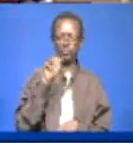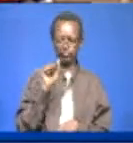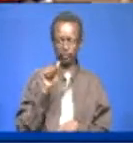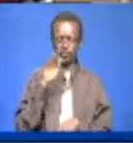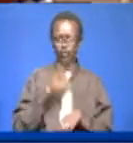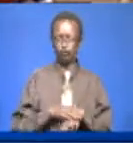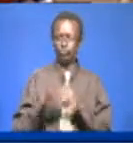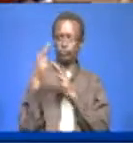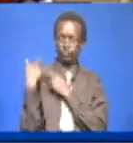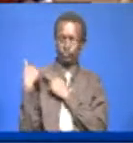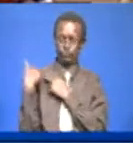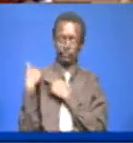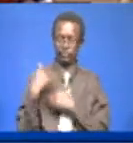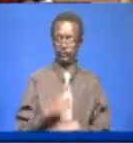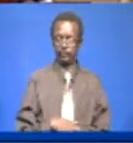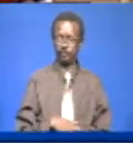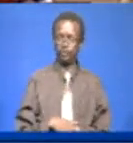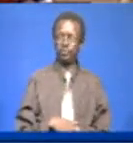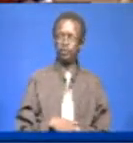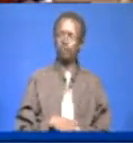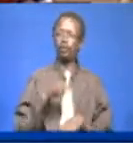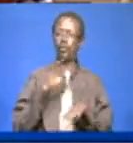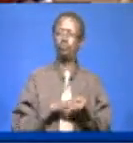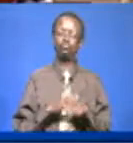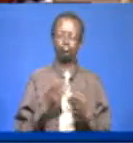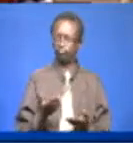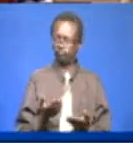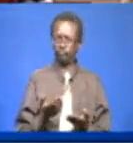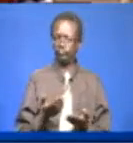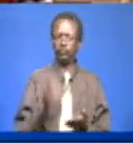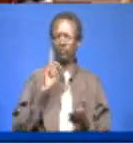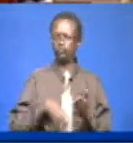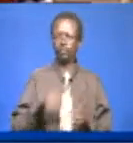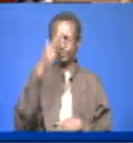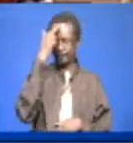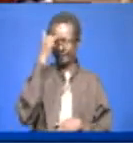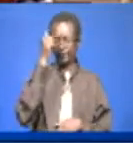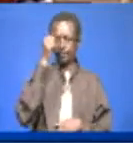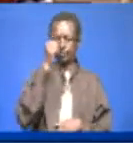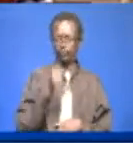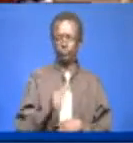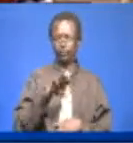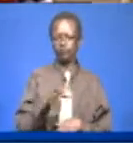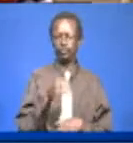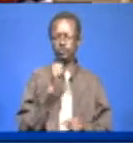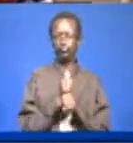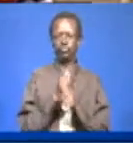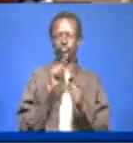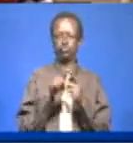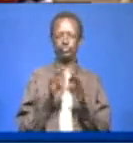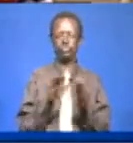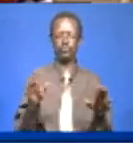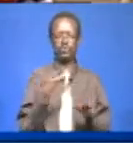accountability, on the what Narok County has done to the park, and we have no clear